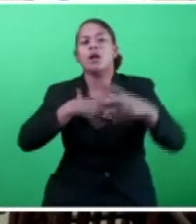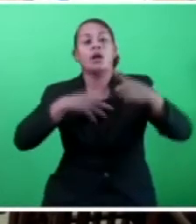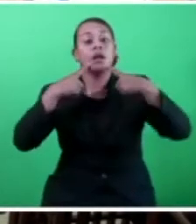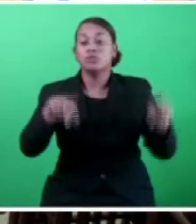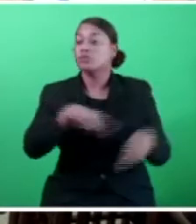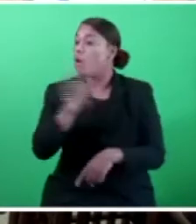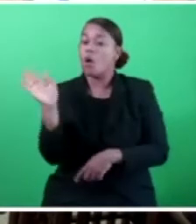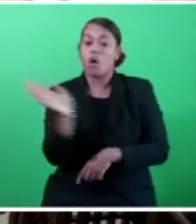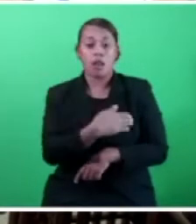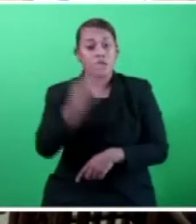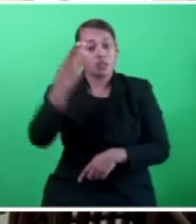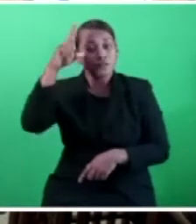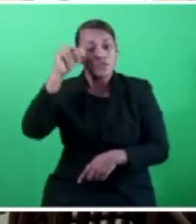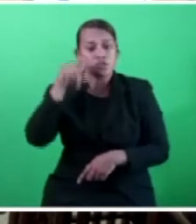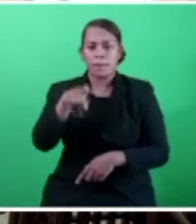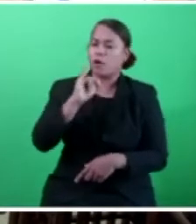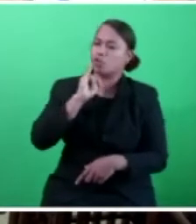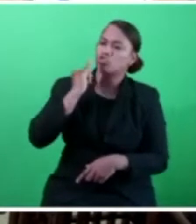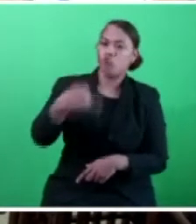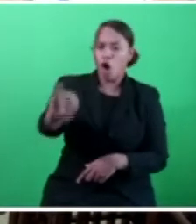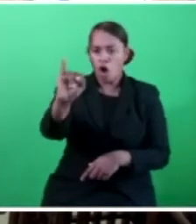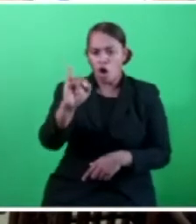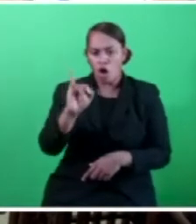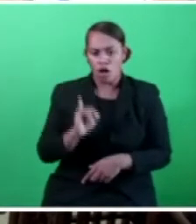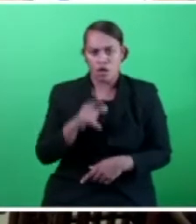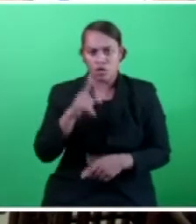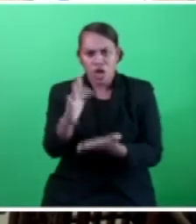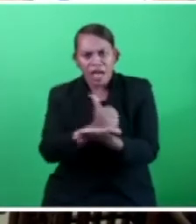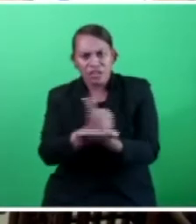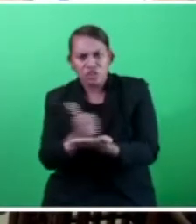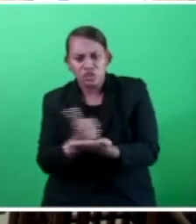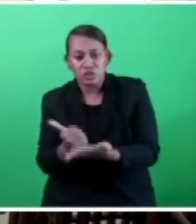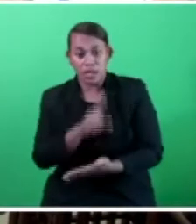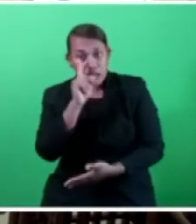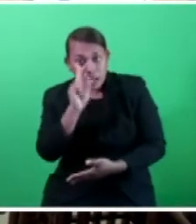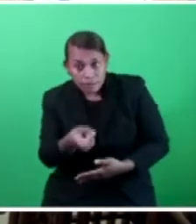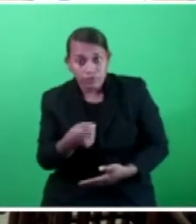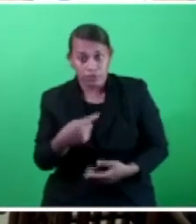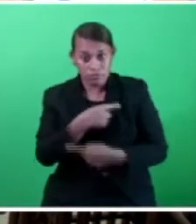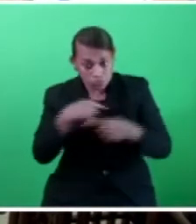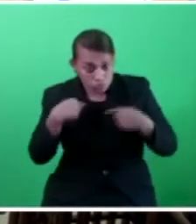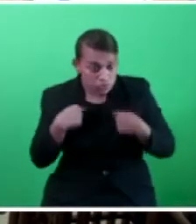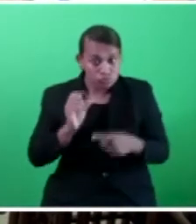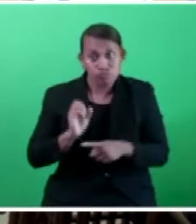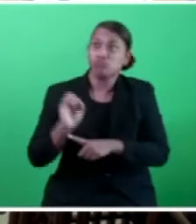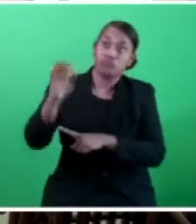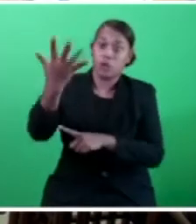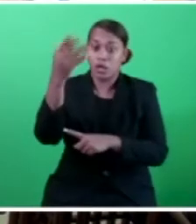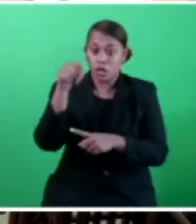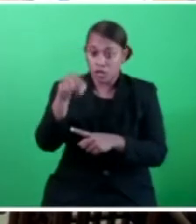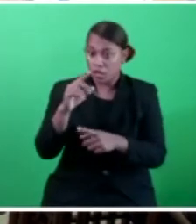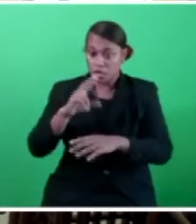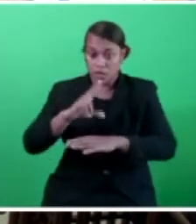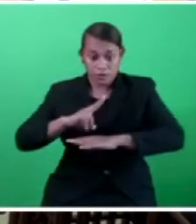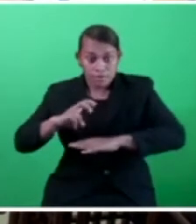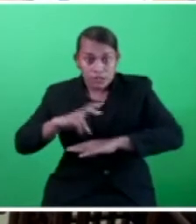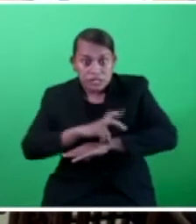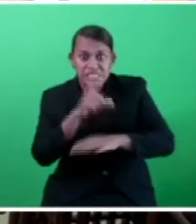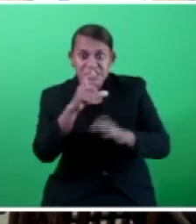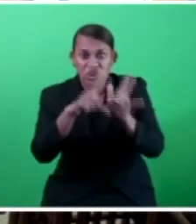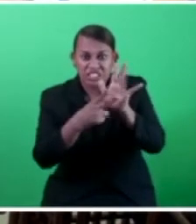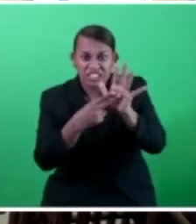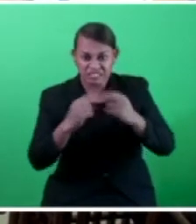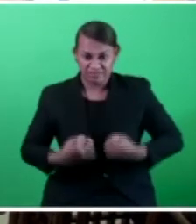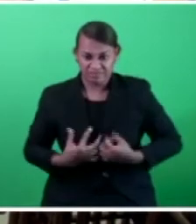actions have serious consequences. If we do ever get a case of COVID-19 in Fiji, you